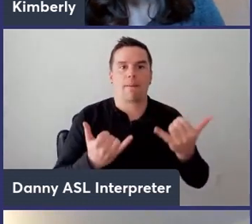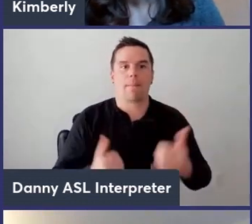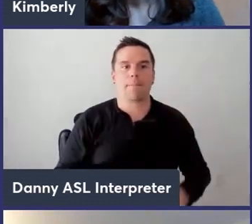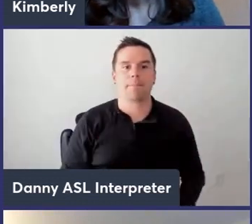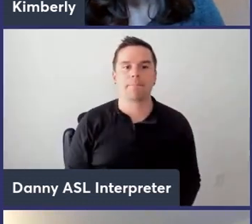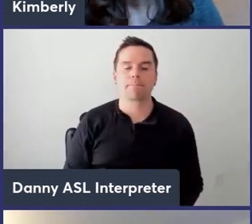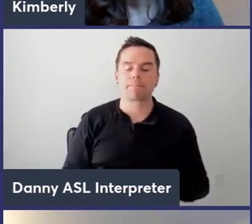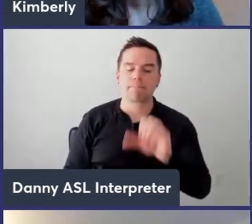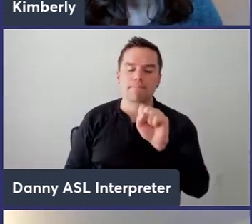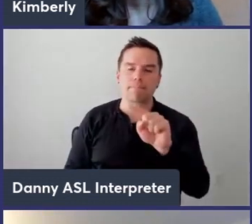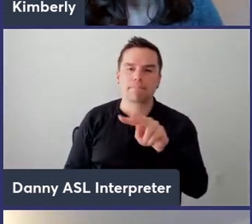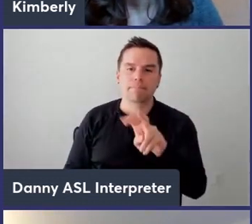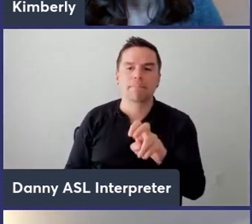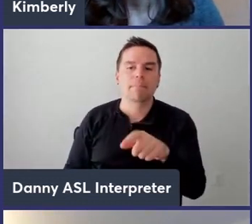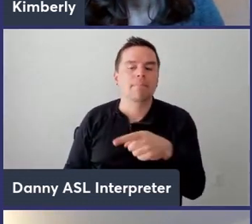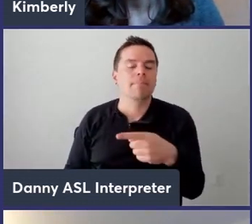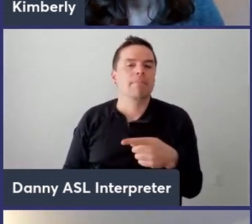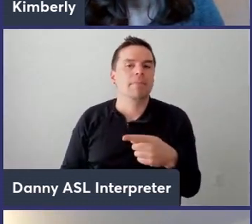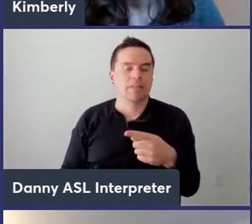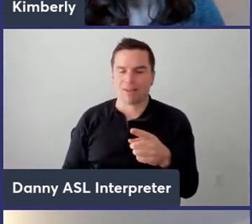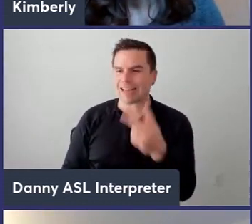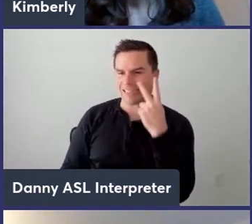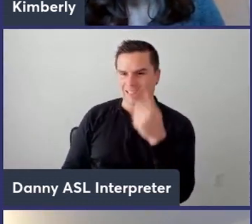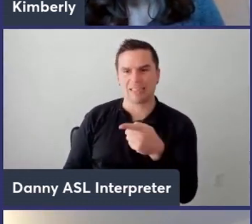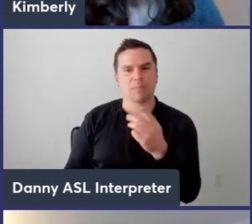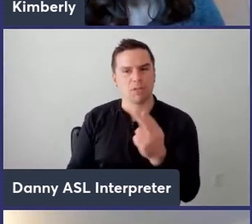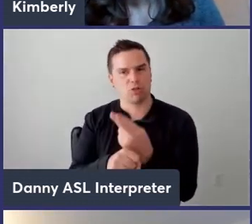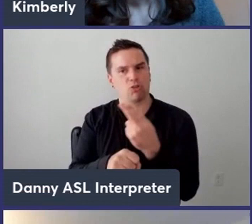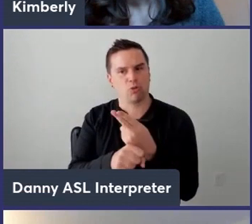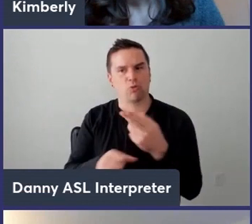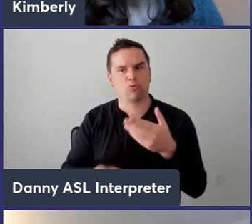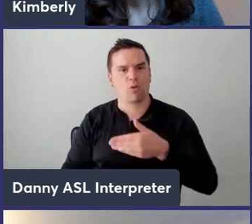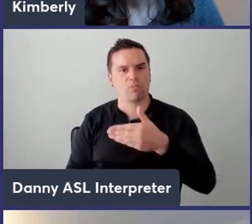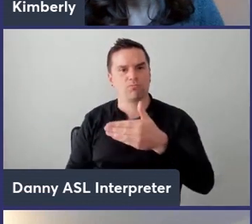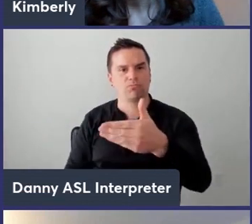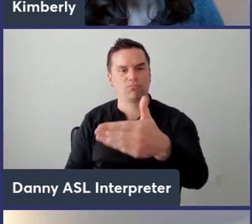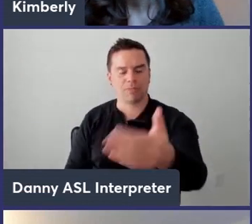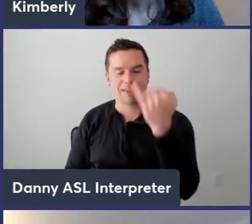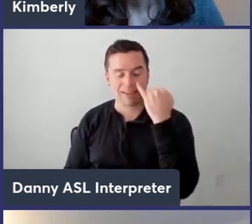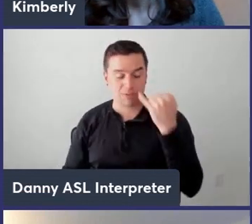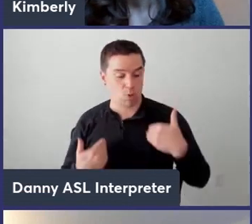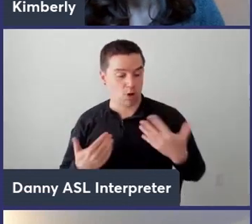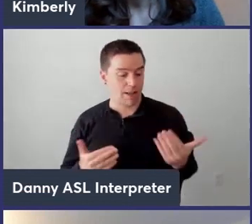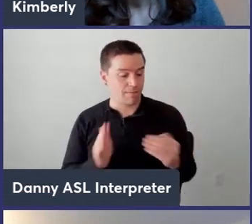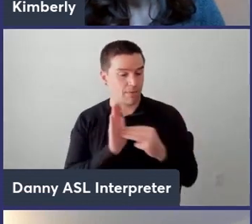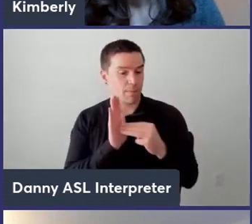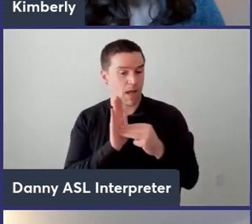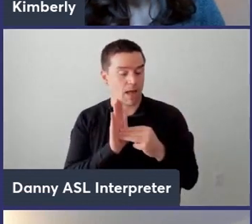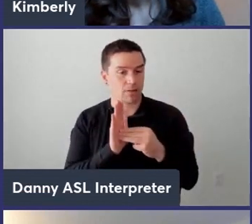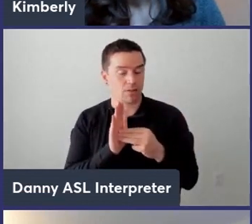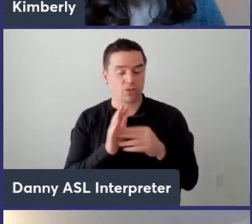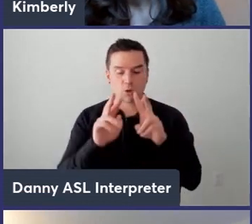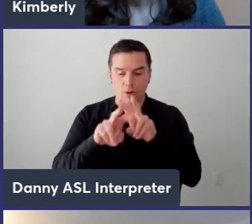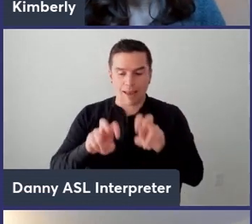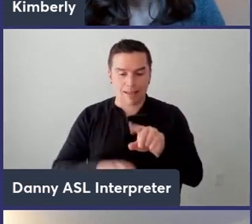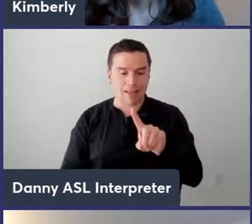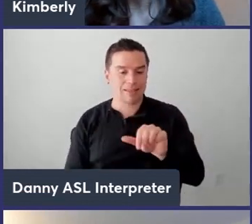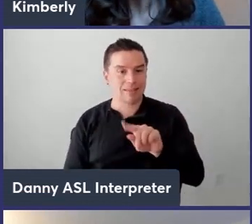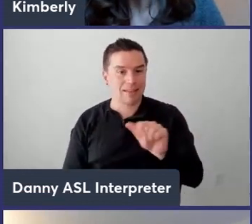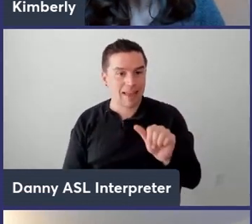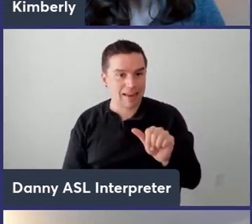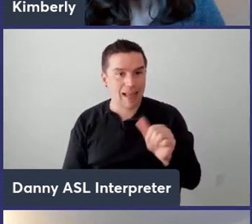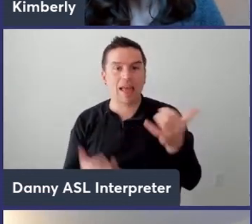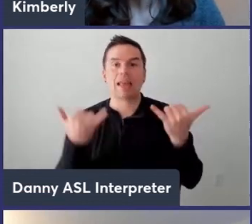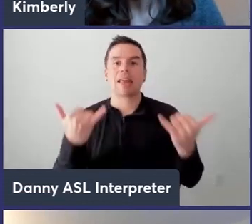generally over a period of time. We're like, okay, if you've got these models analyzing this data, now we can predict which streets are likely